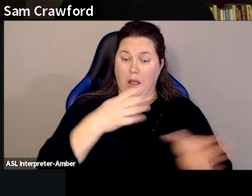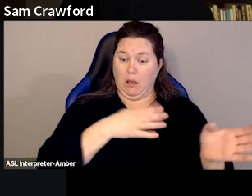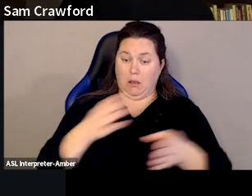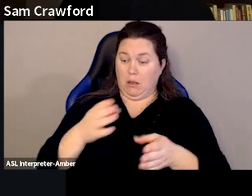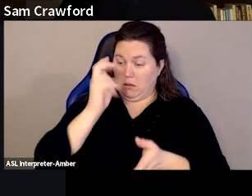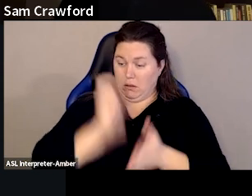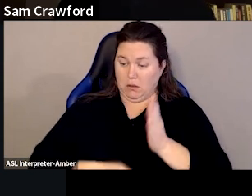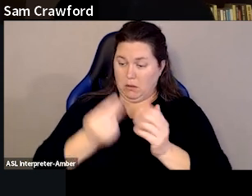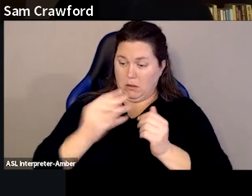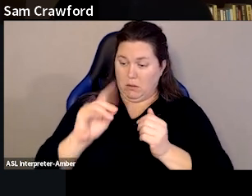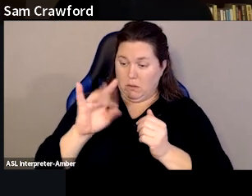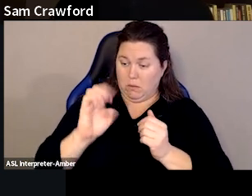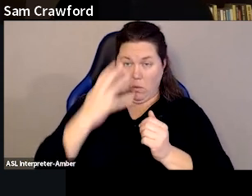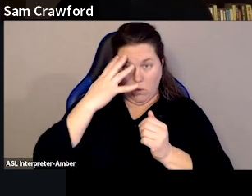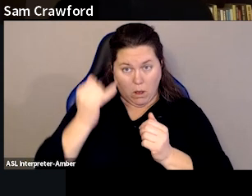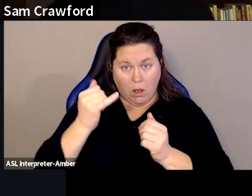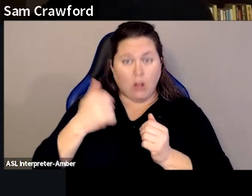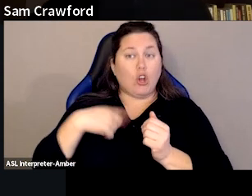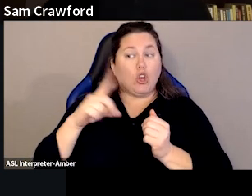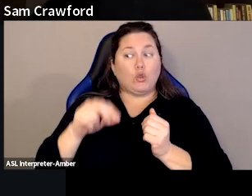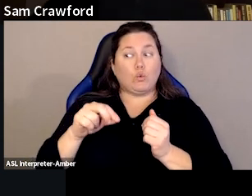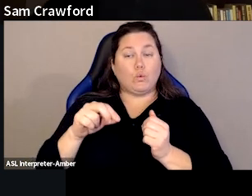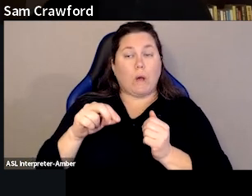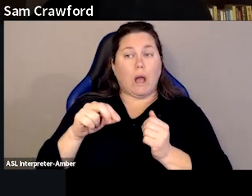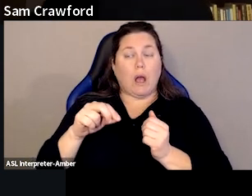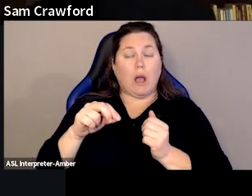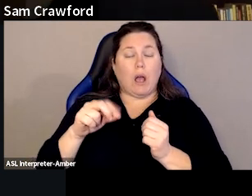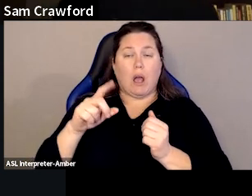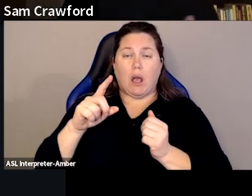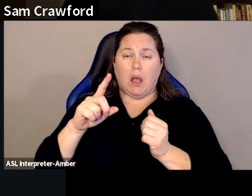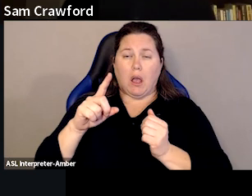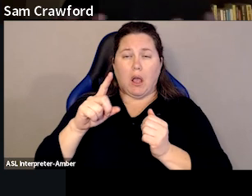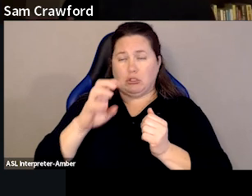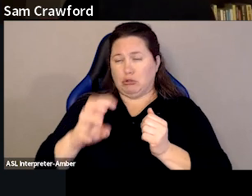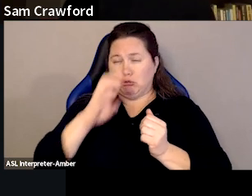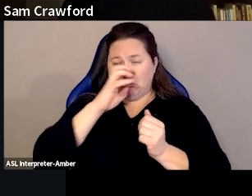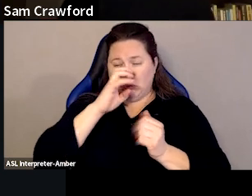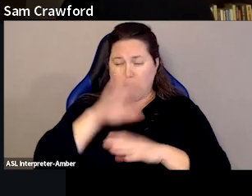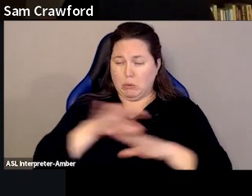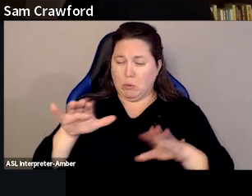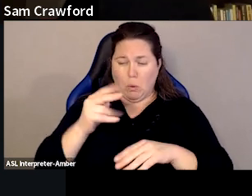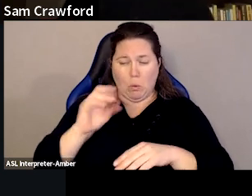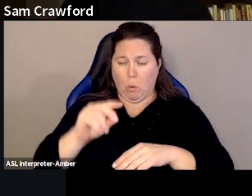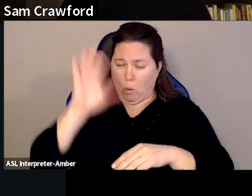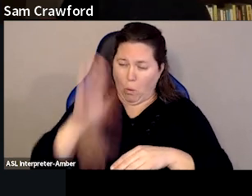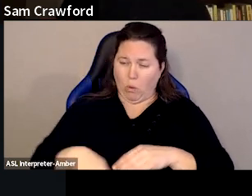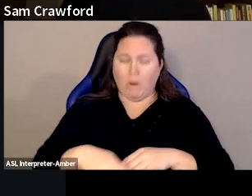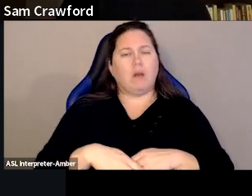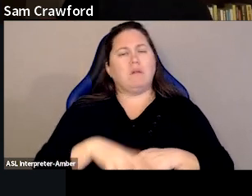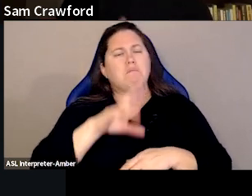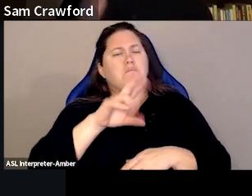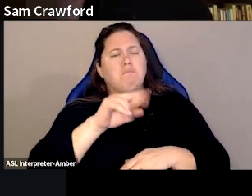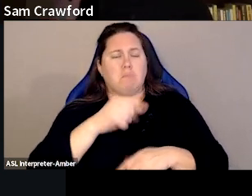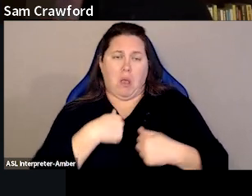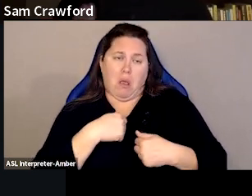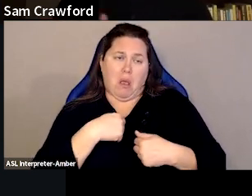stick to complete code abstinence? That was a mouthful, wasn't it? Well, the short answer is no. I don't avoid code. In